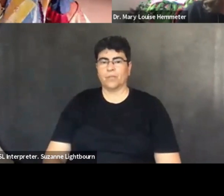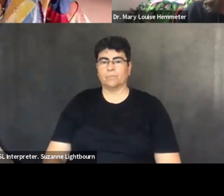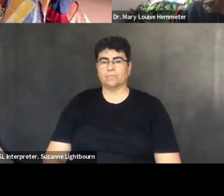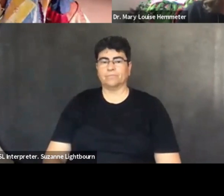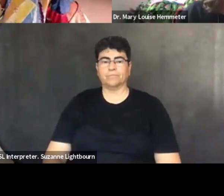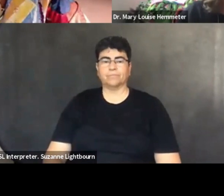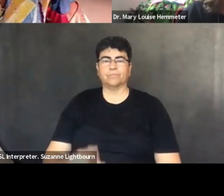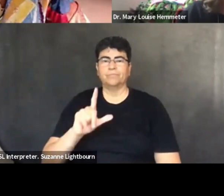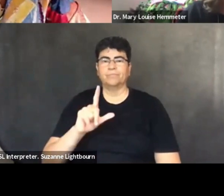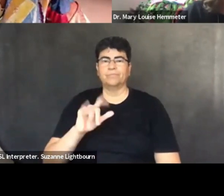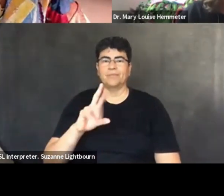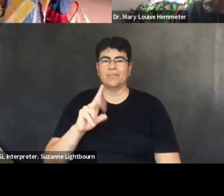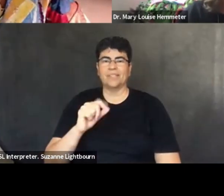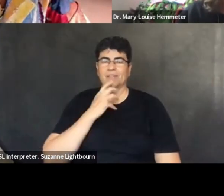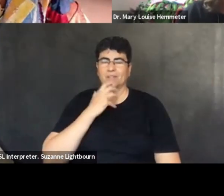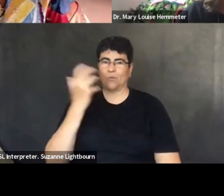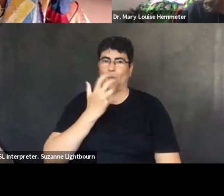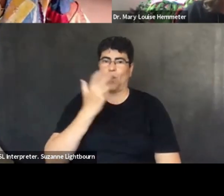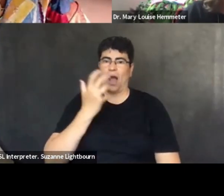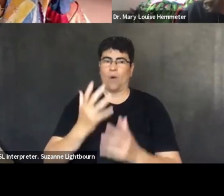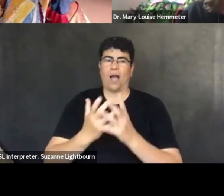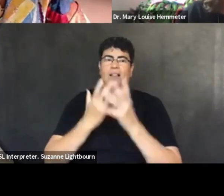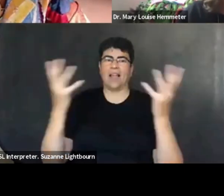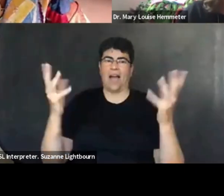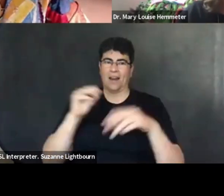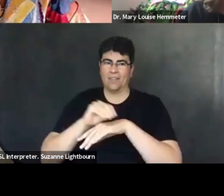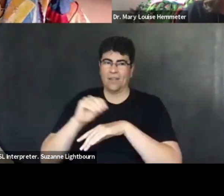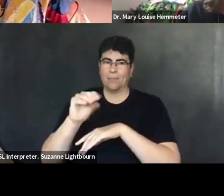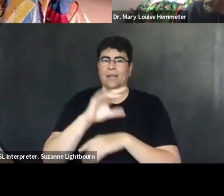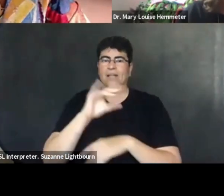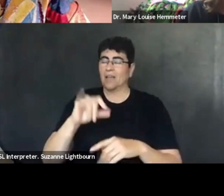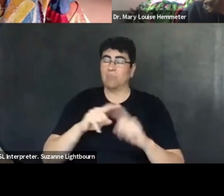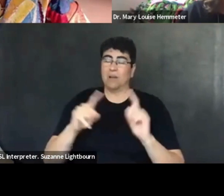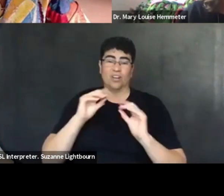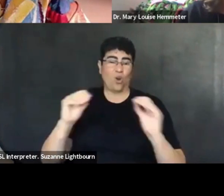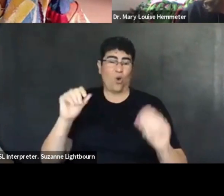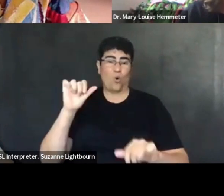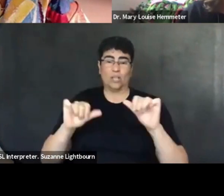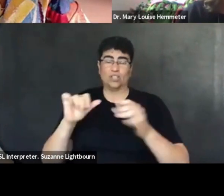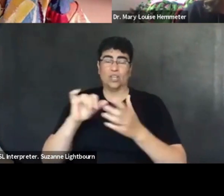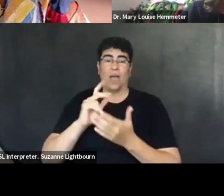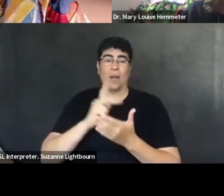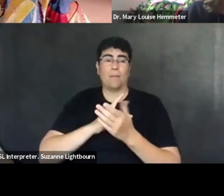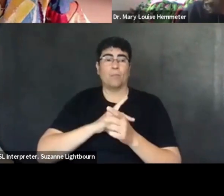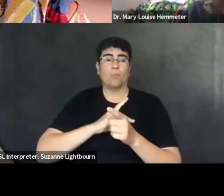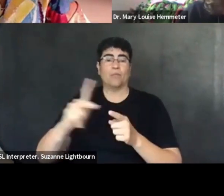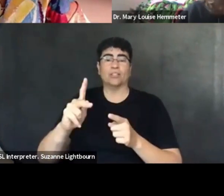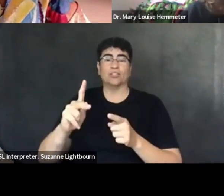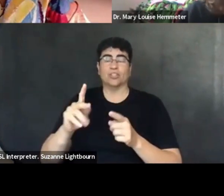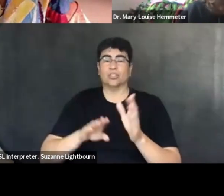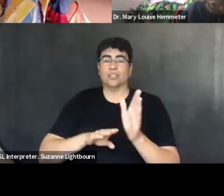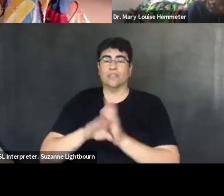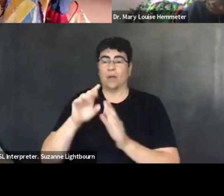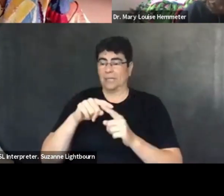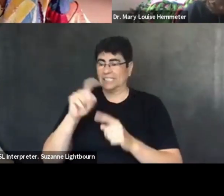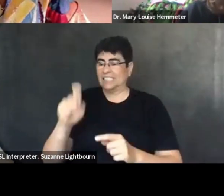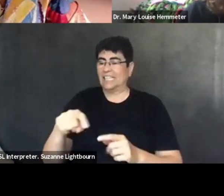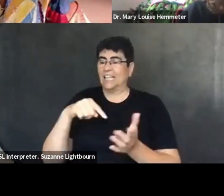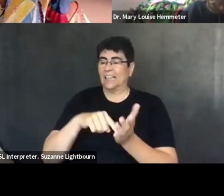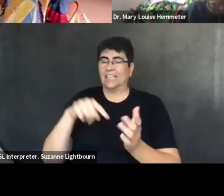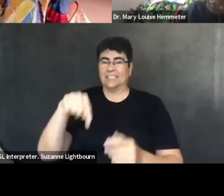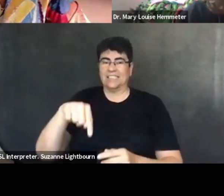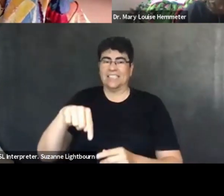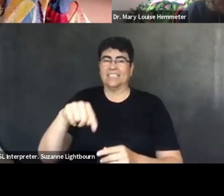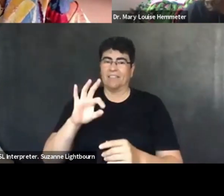Wow, that's a lot impact in that, but there's no question that professional development in this field is necessary. And I think that goes straight